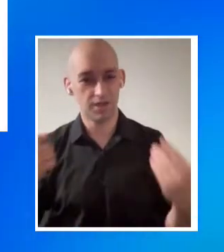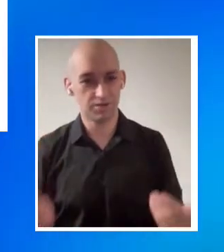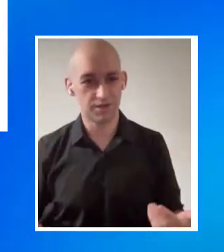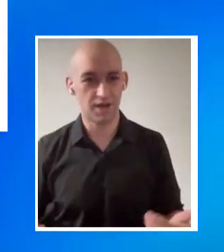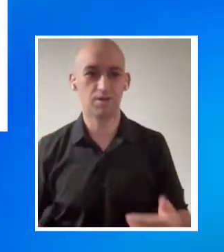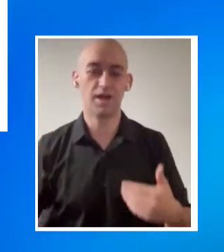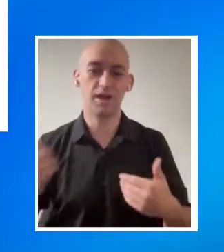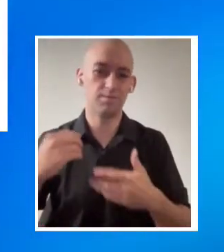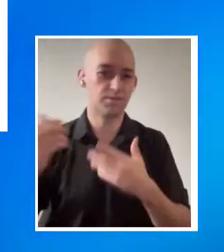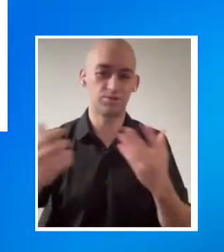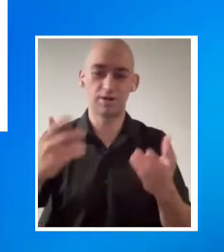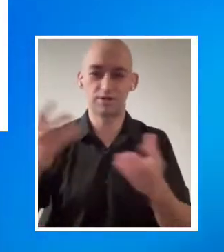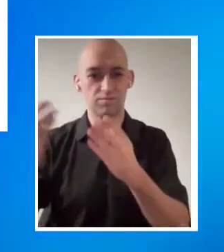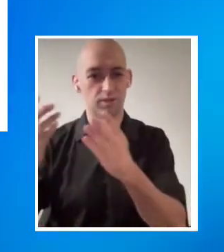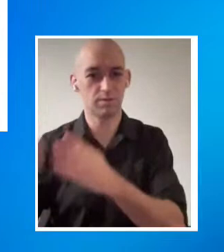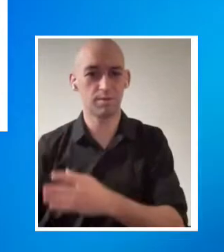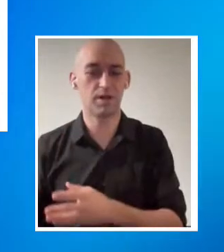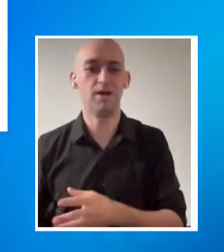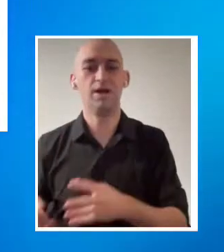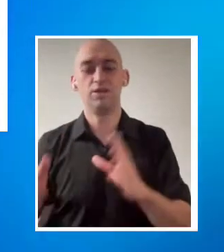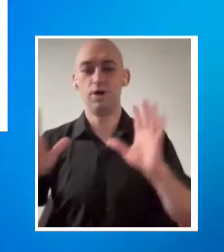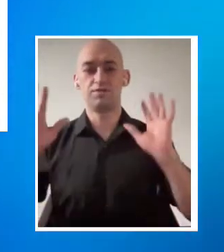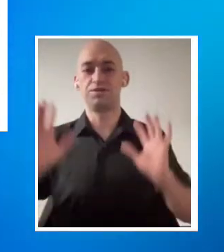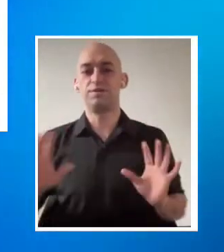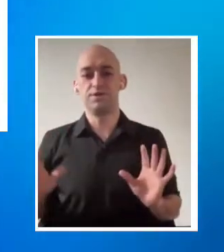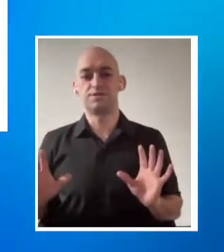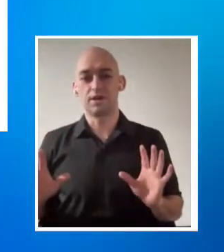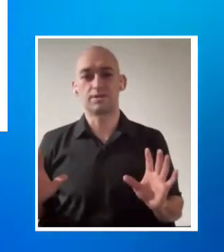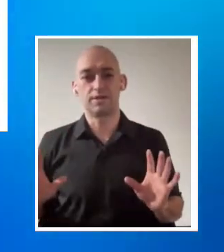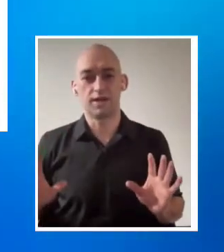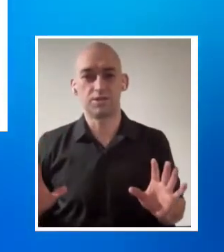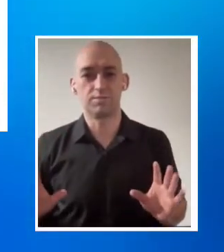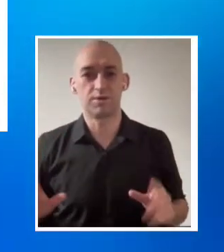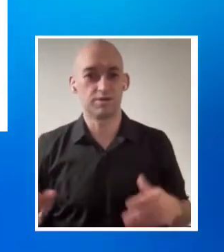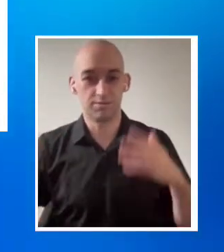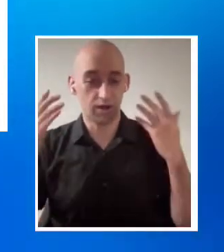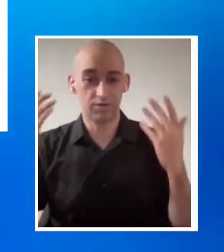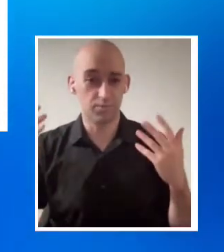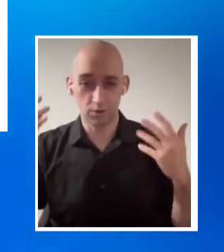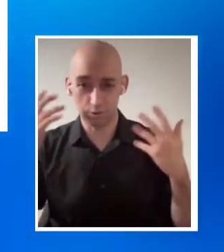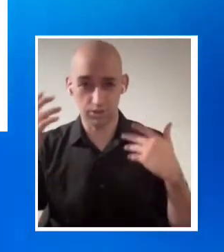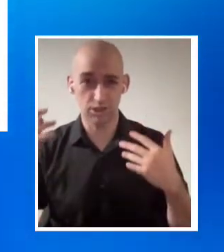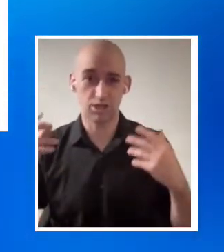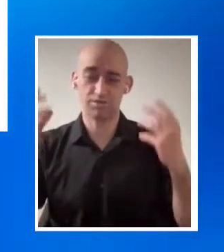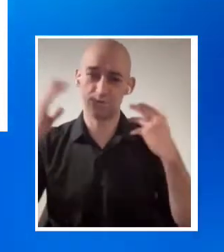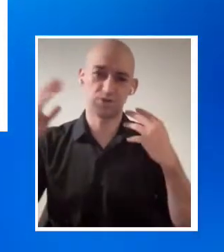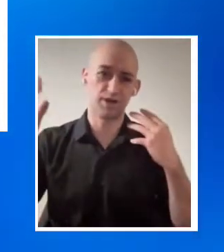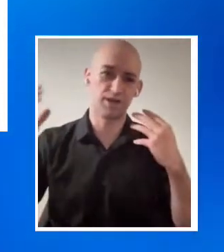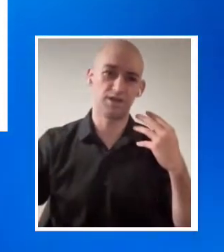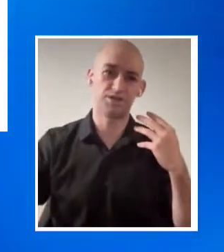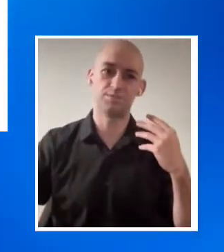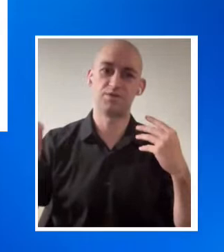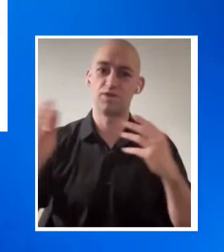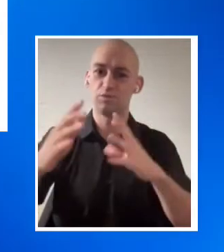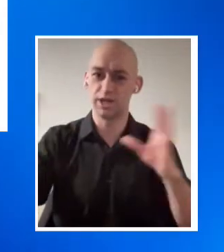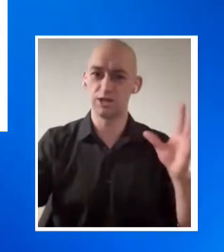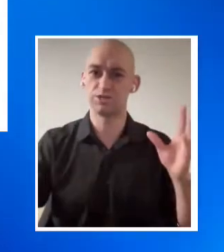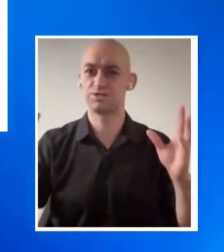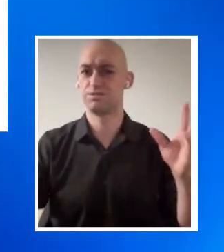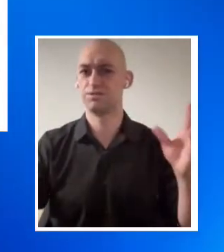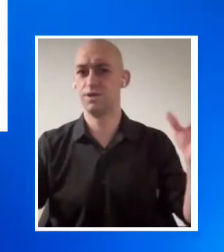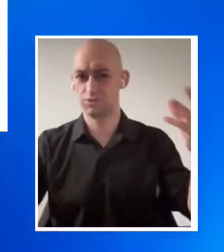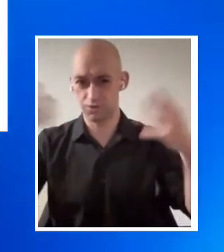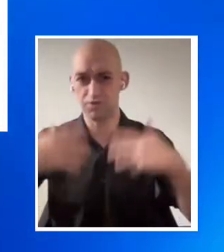After you say your title, hey, I'm the director of blah, blah, blah, blah, you have to give me a sec to catch up because I'm unfamiliar with all this stuff and I'm trying to catch up. And for